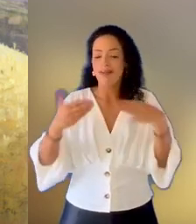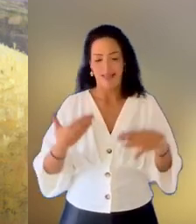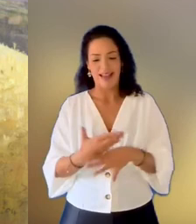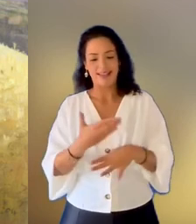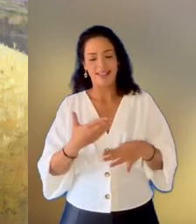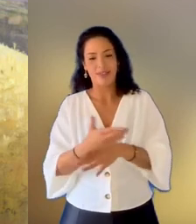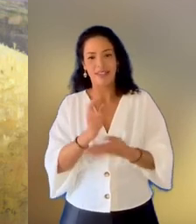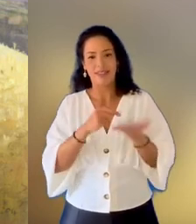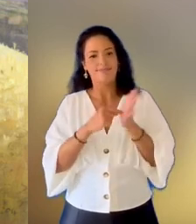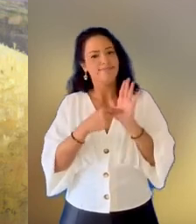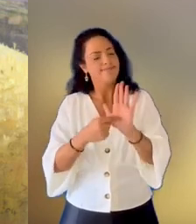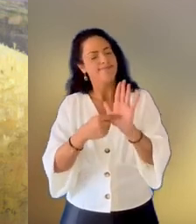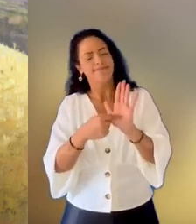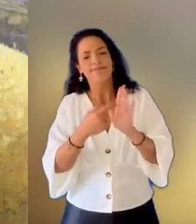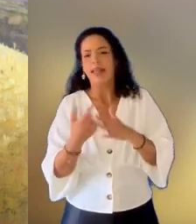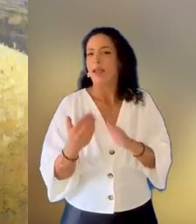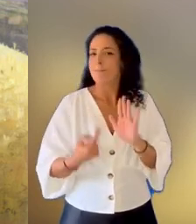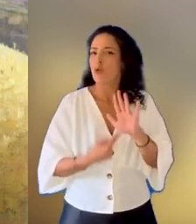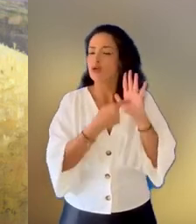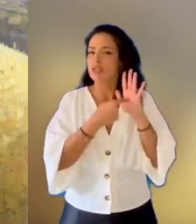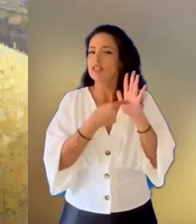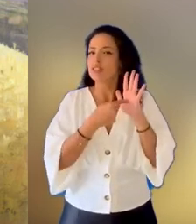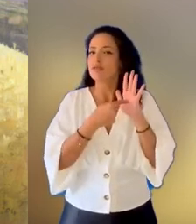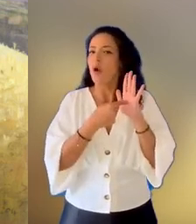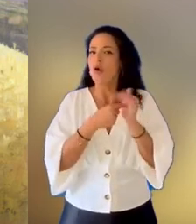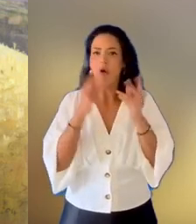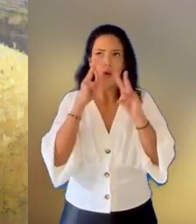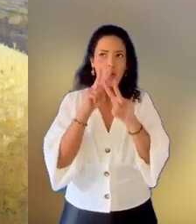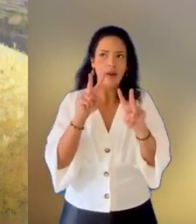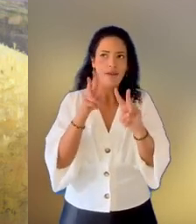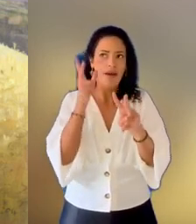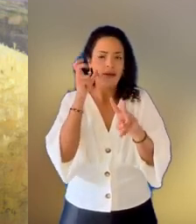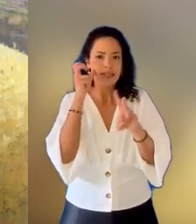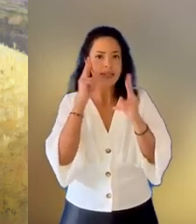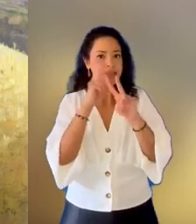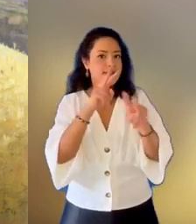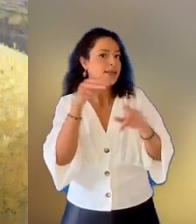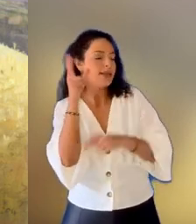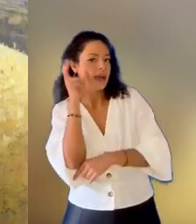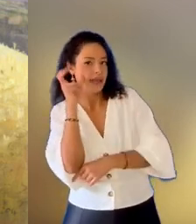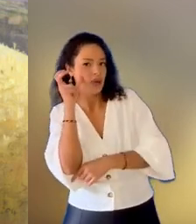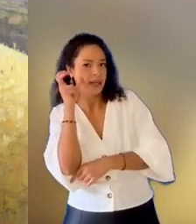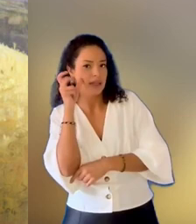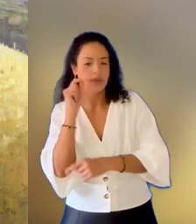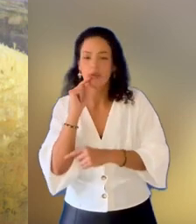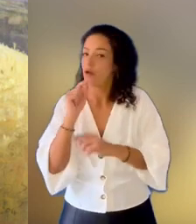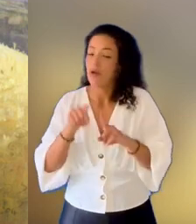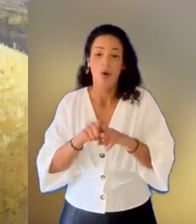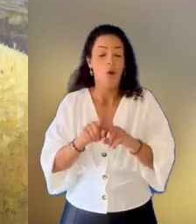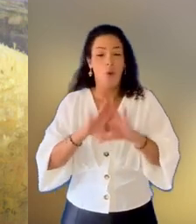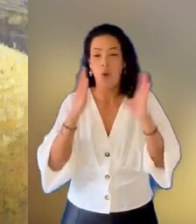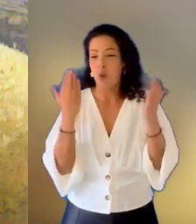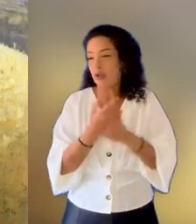of the importance of spending time looking and listening, seeing and hearing. In a world which moves at speed around us, it can be difficult to slow down and